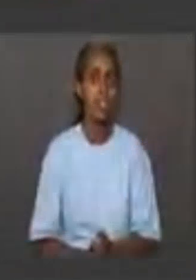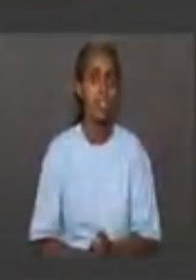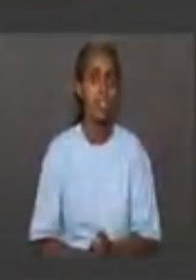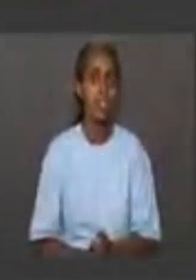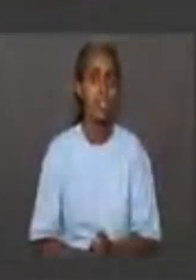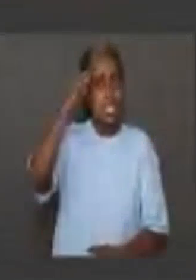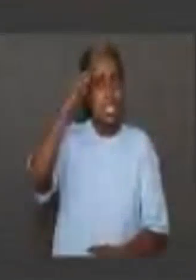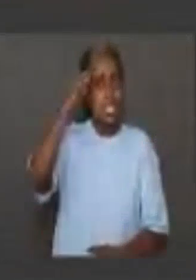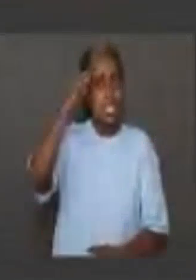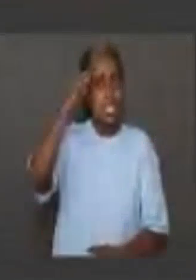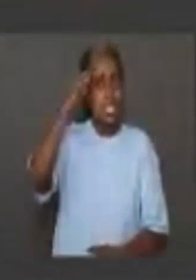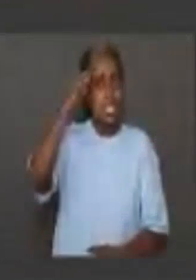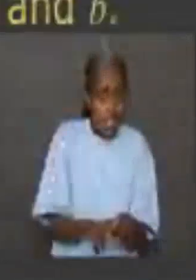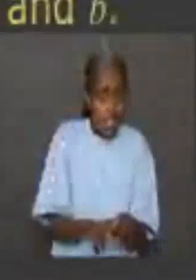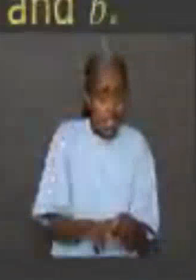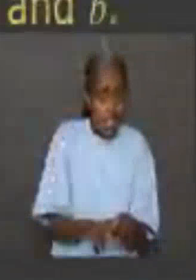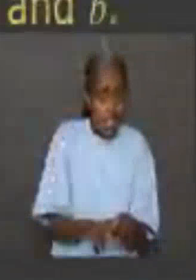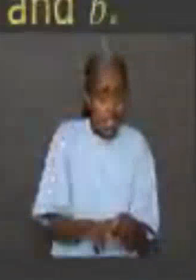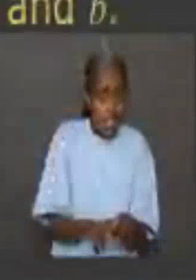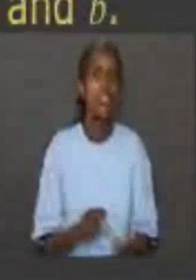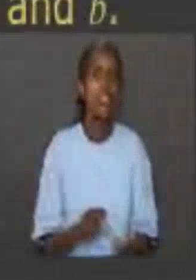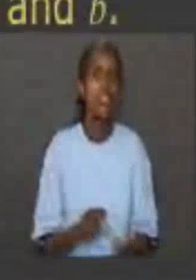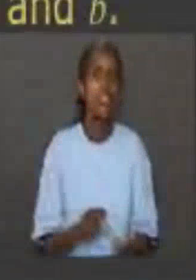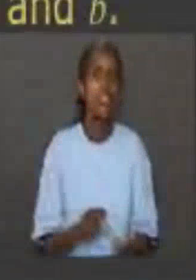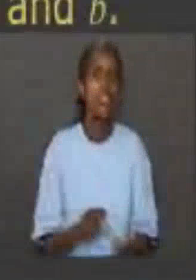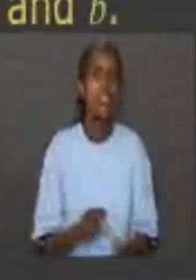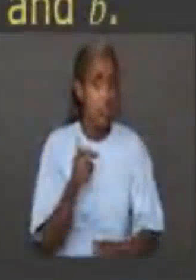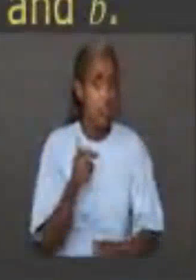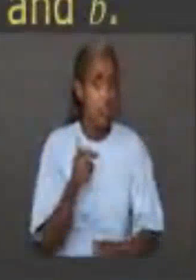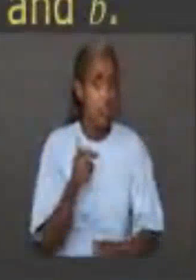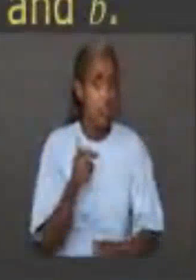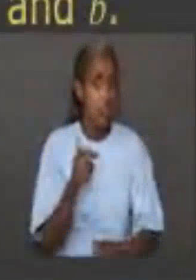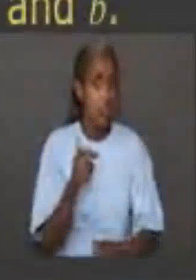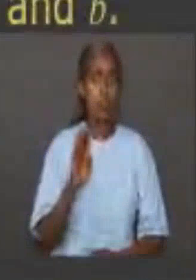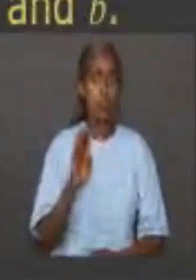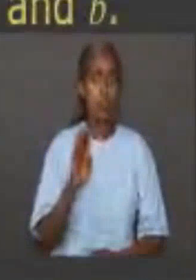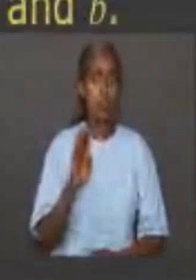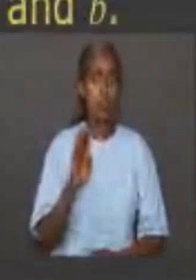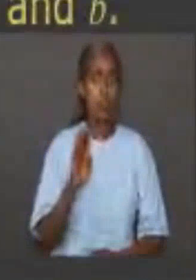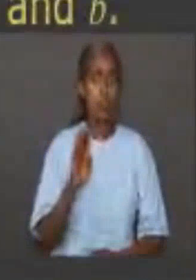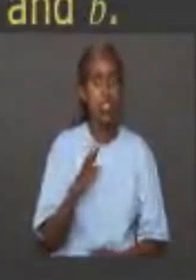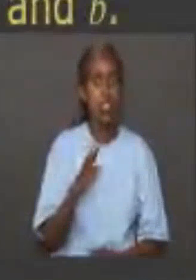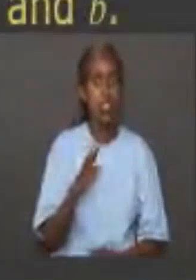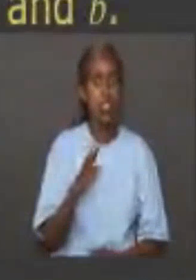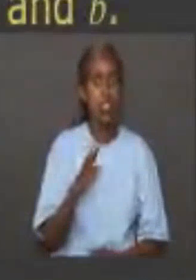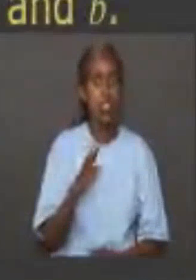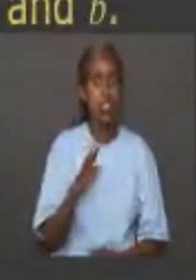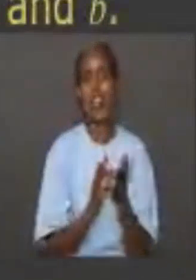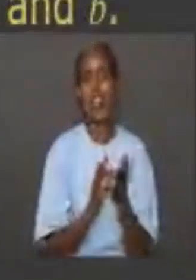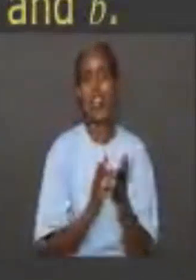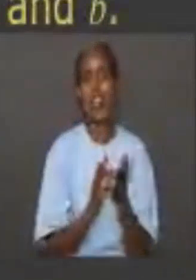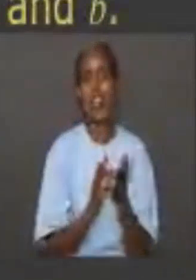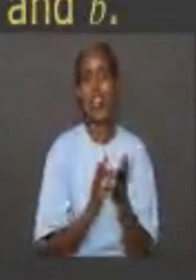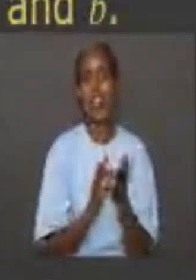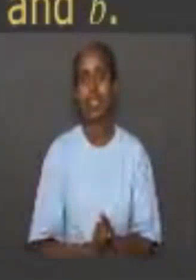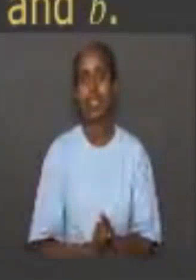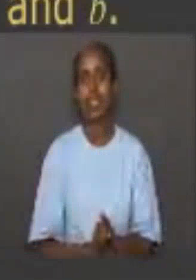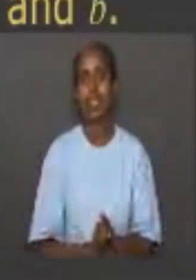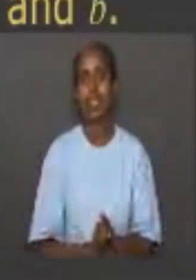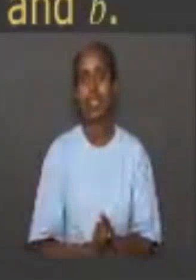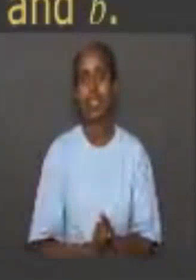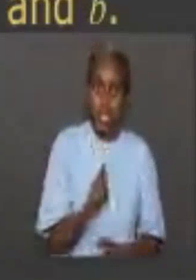states, let a and b be real numbers, such that